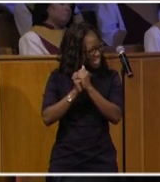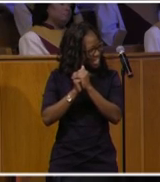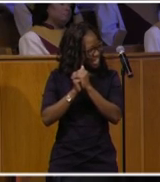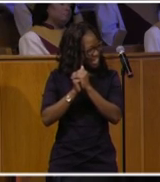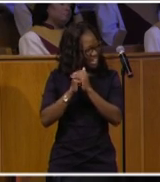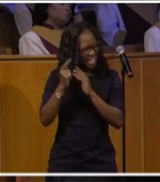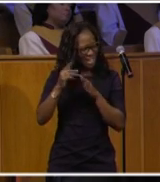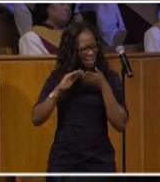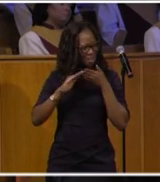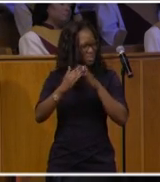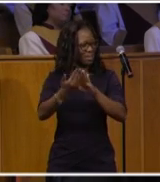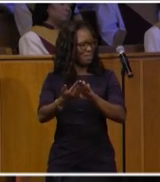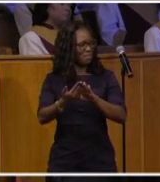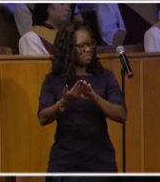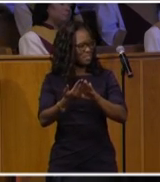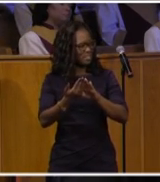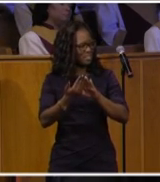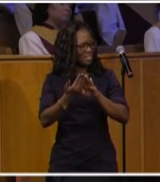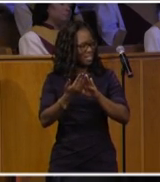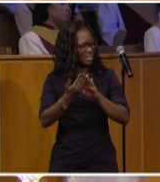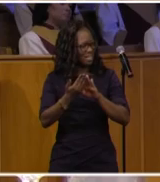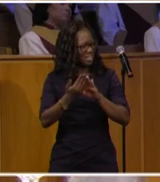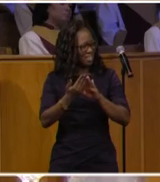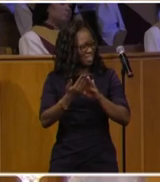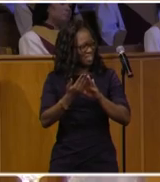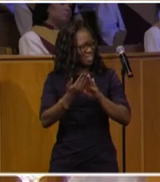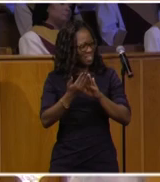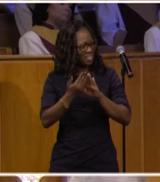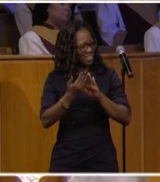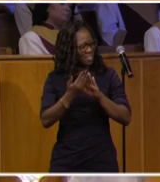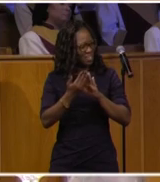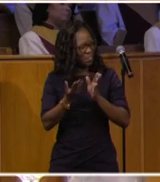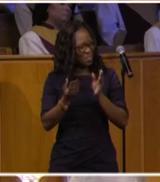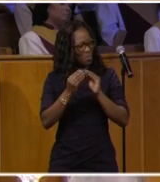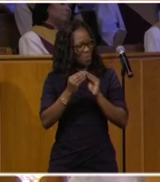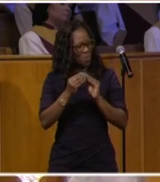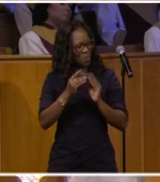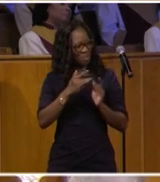he grows, the more he grows.